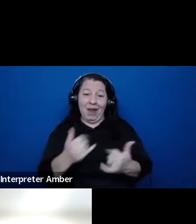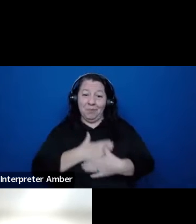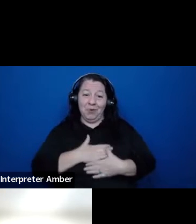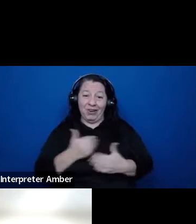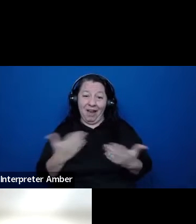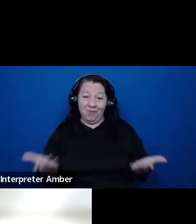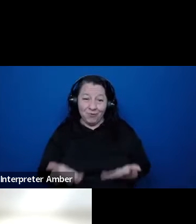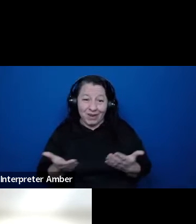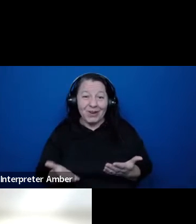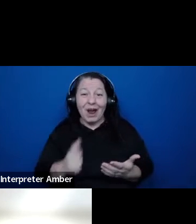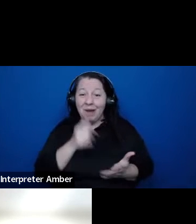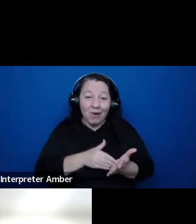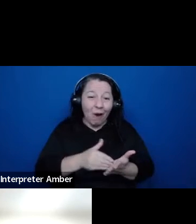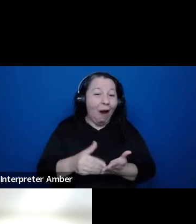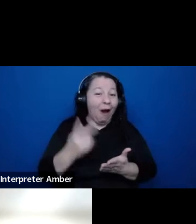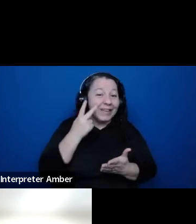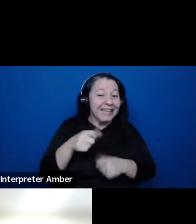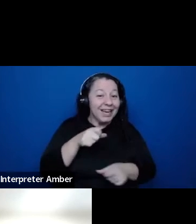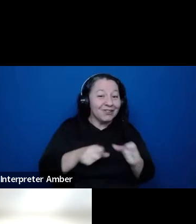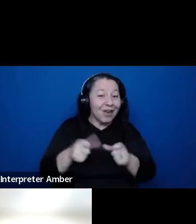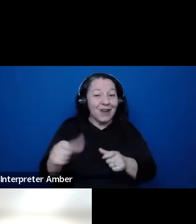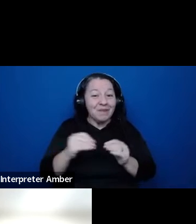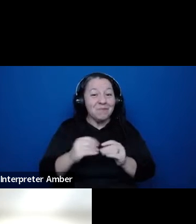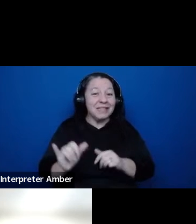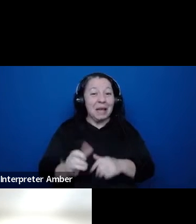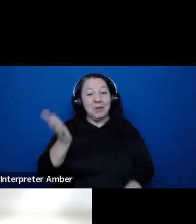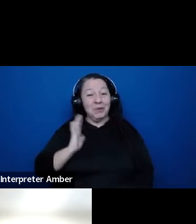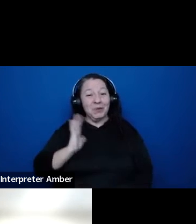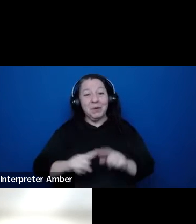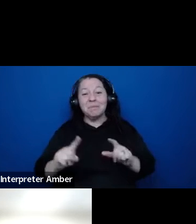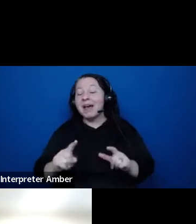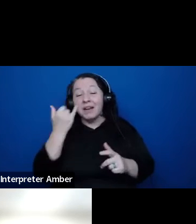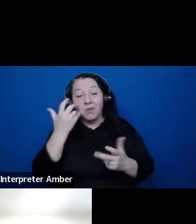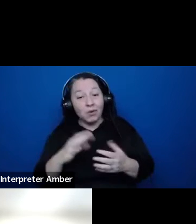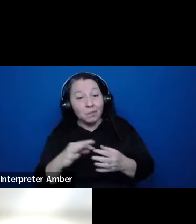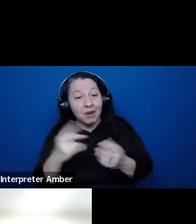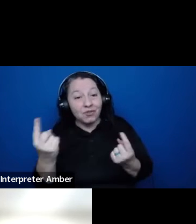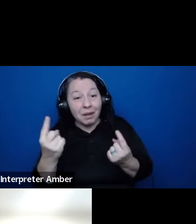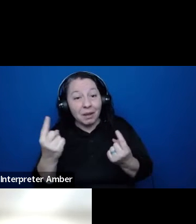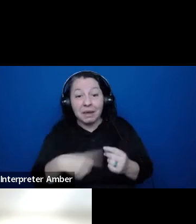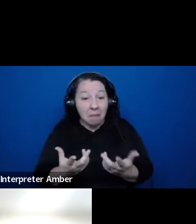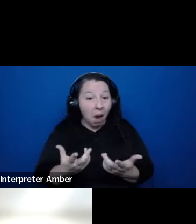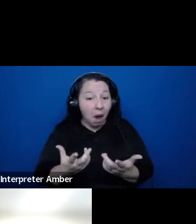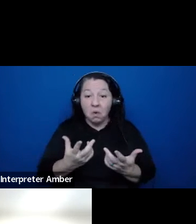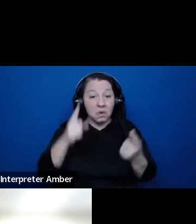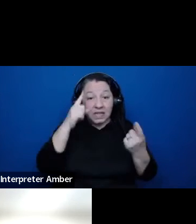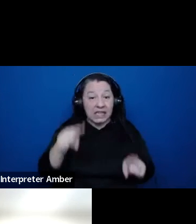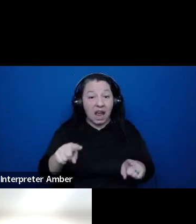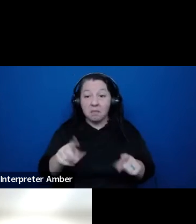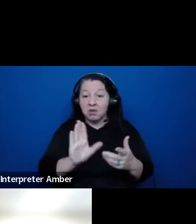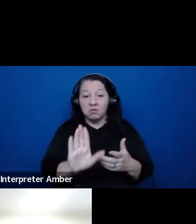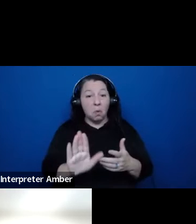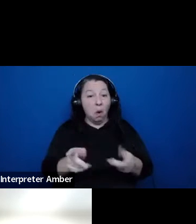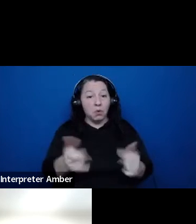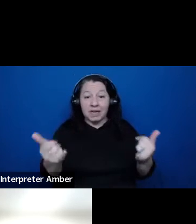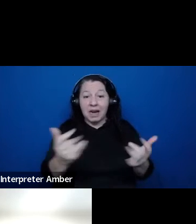I used to. But I'll leave it up to you. If you want to mention anything about the settlement, the floor is yours. So if you want to talk about that, that's okay too. But